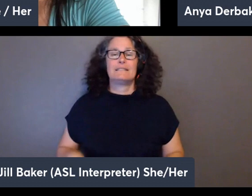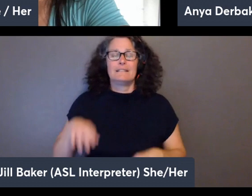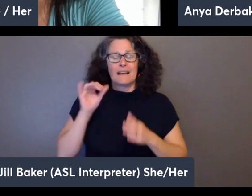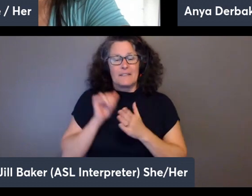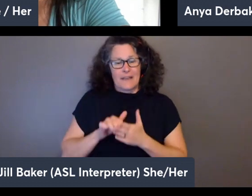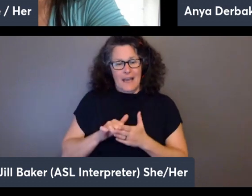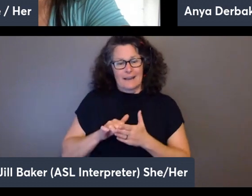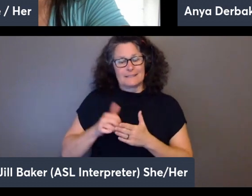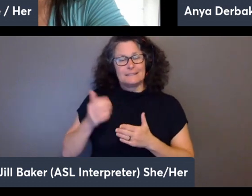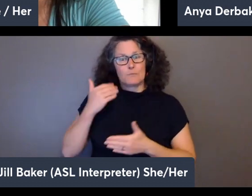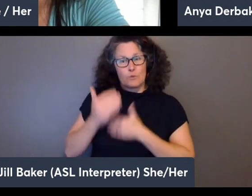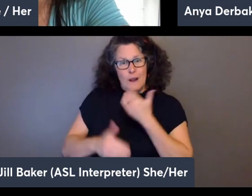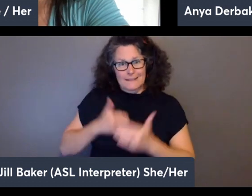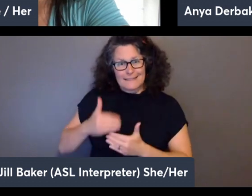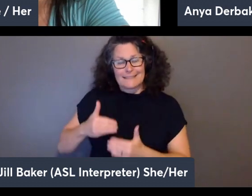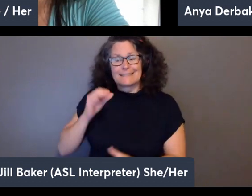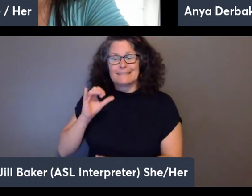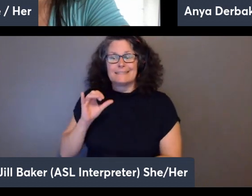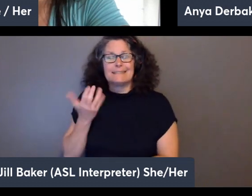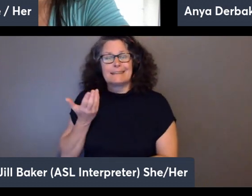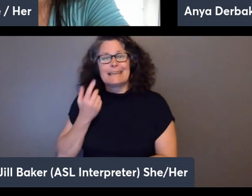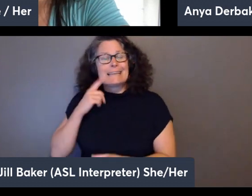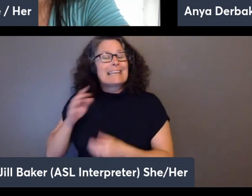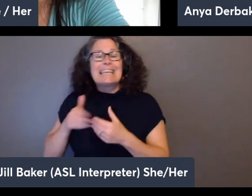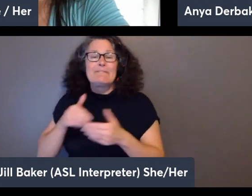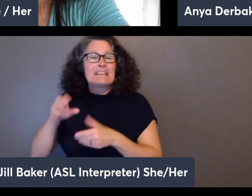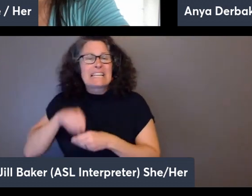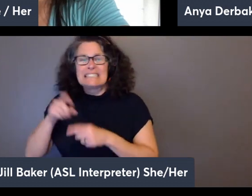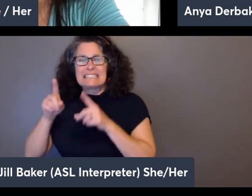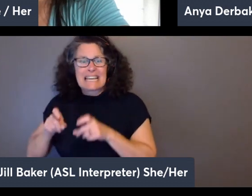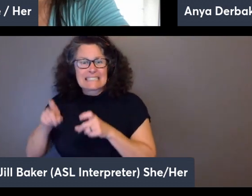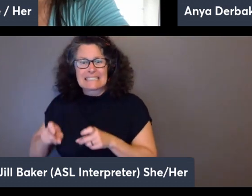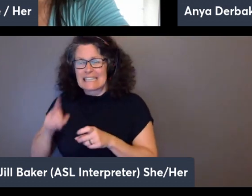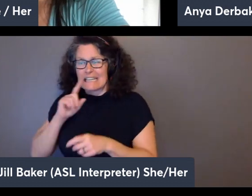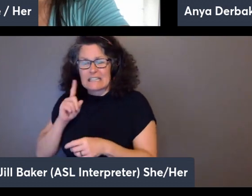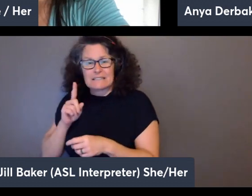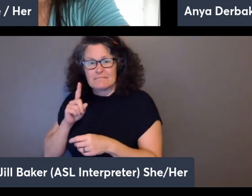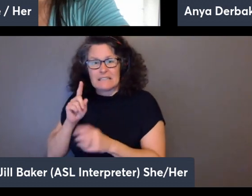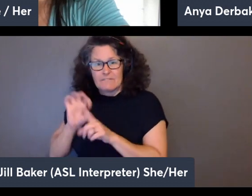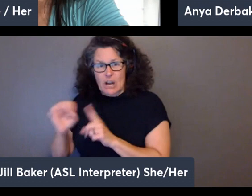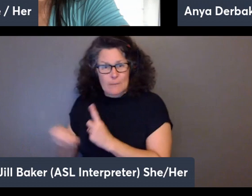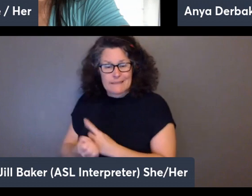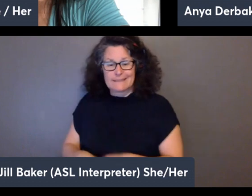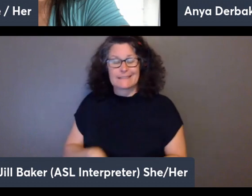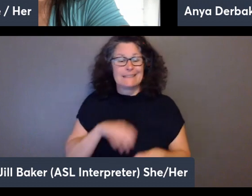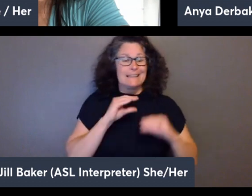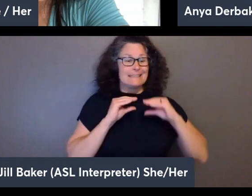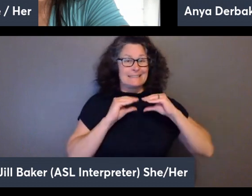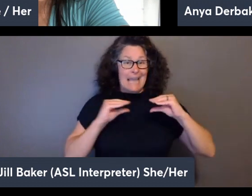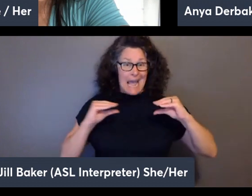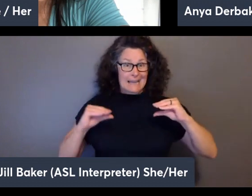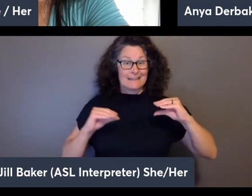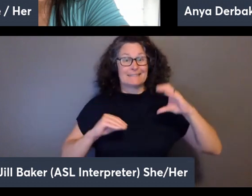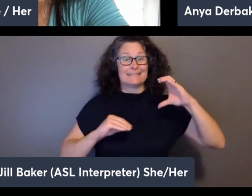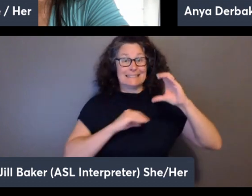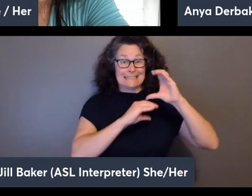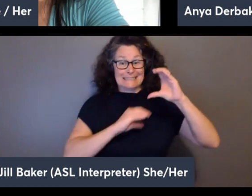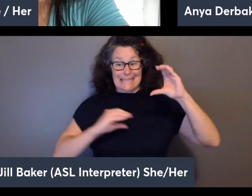and even in test environments, start with stacks and stack sets right there. And that's